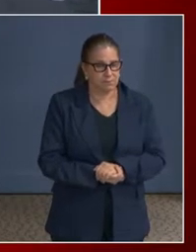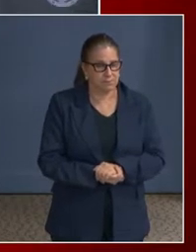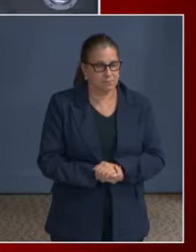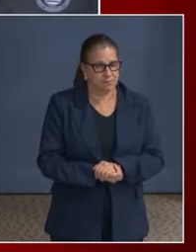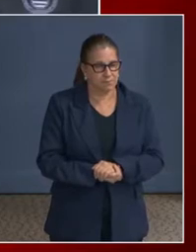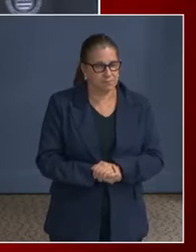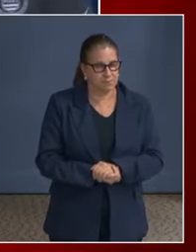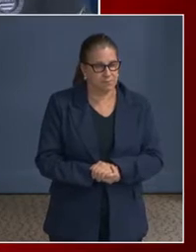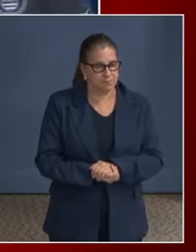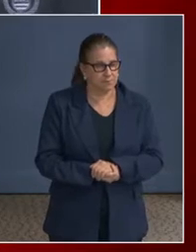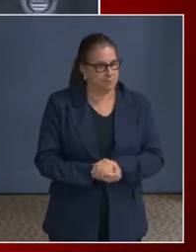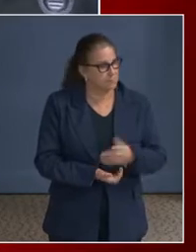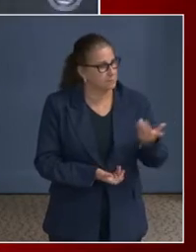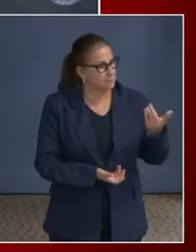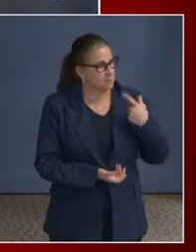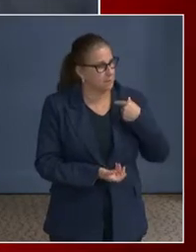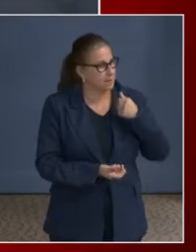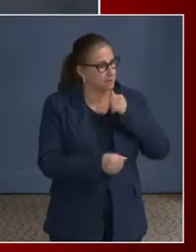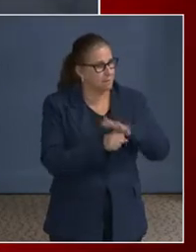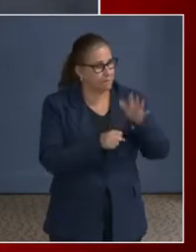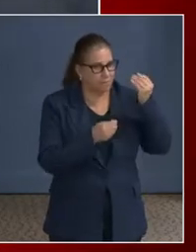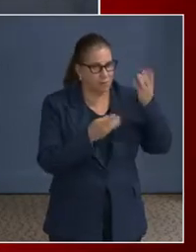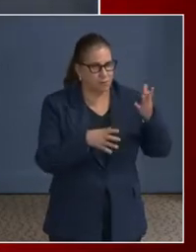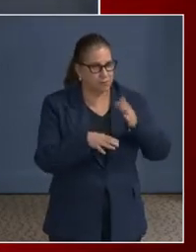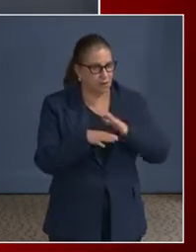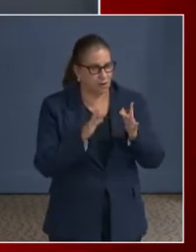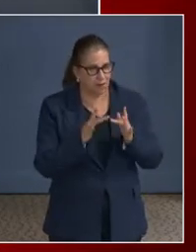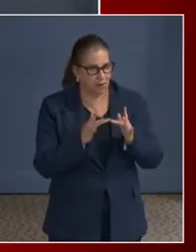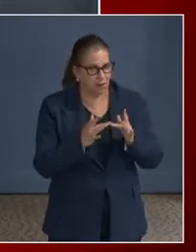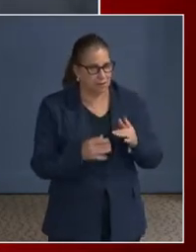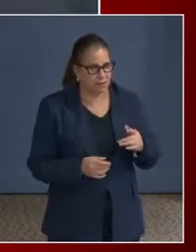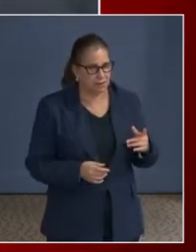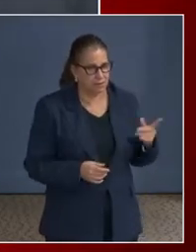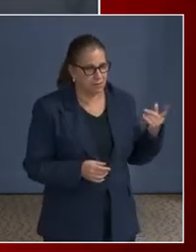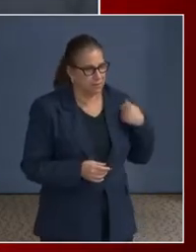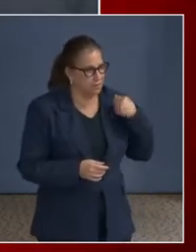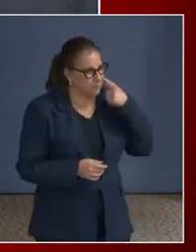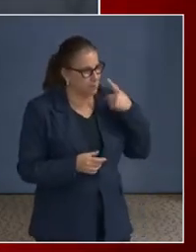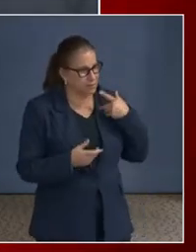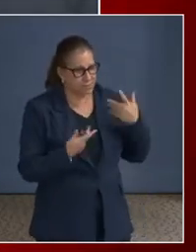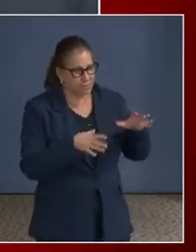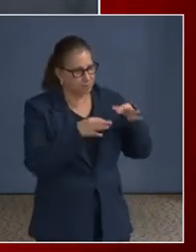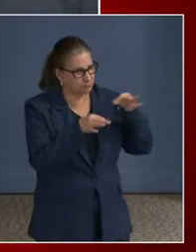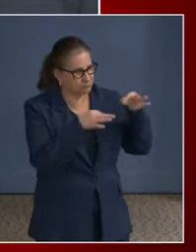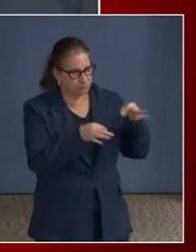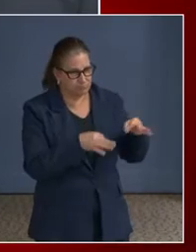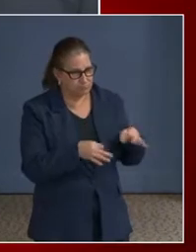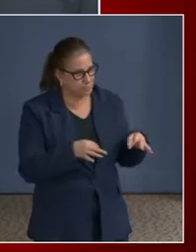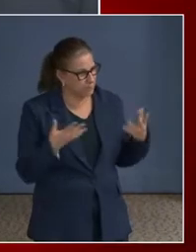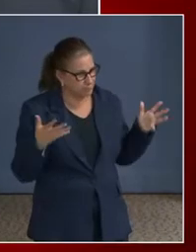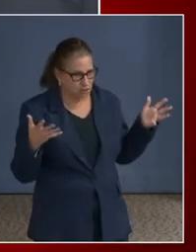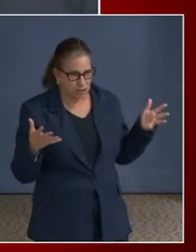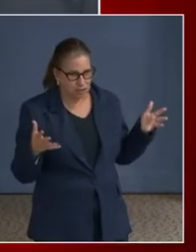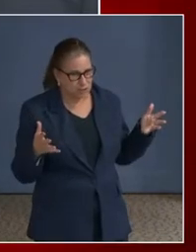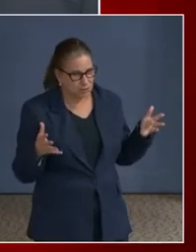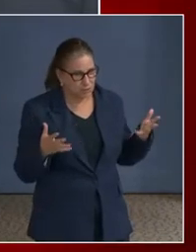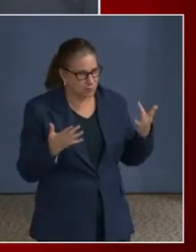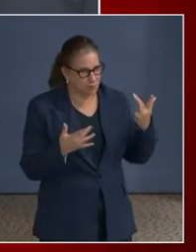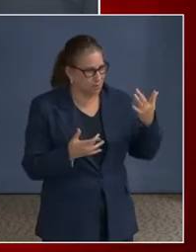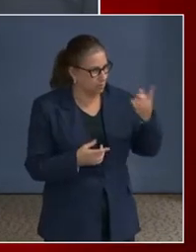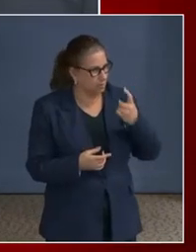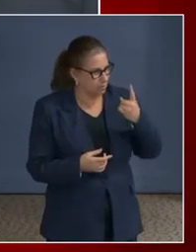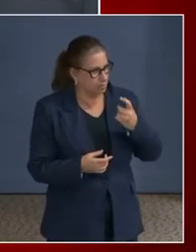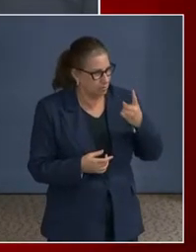quickly removed? I'm pretty sure we covered this at the time. Your question is, why what? This is in regards